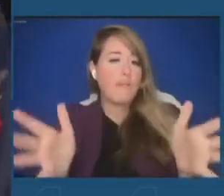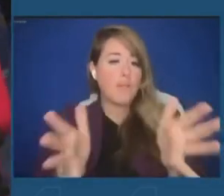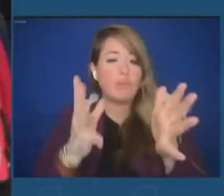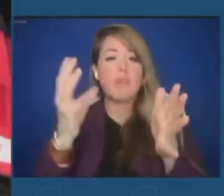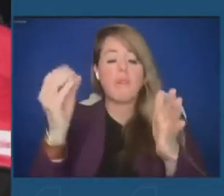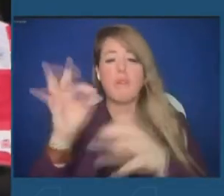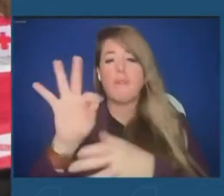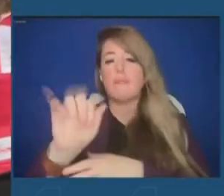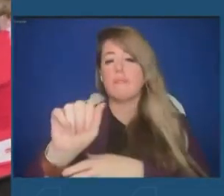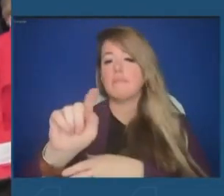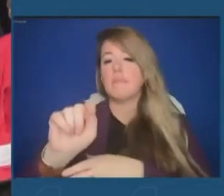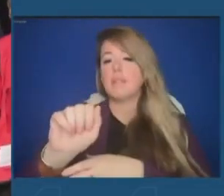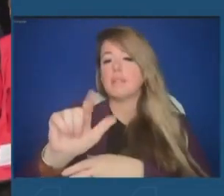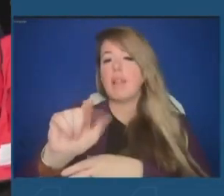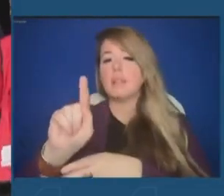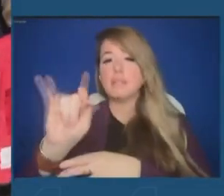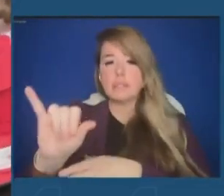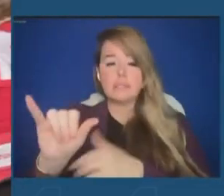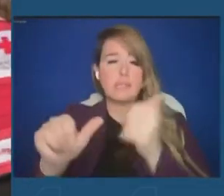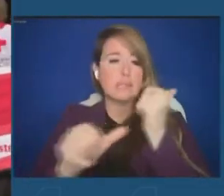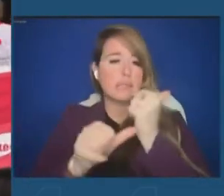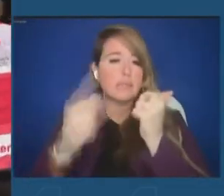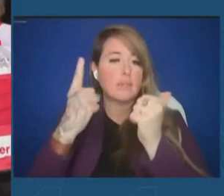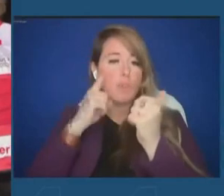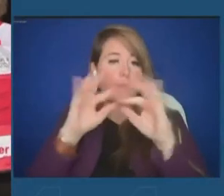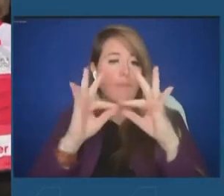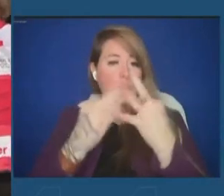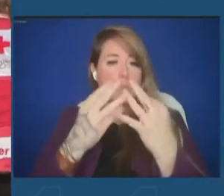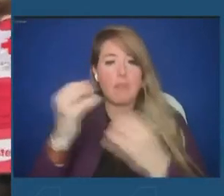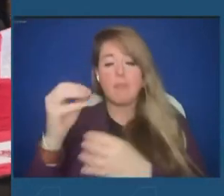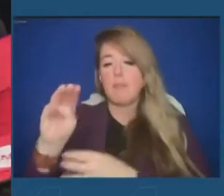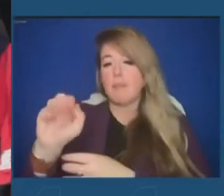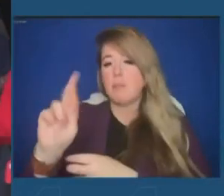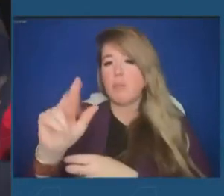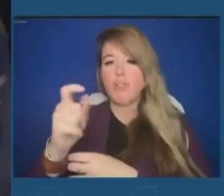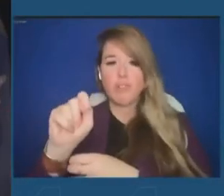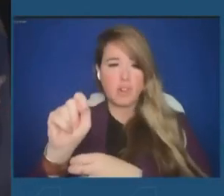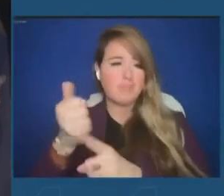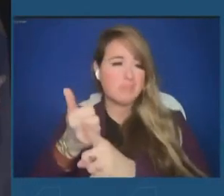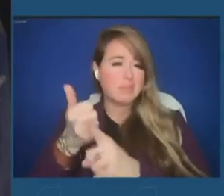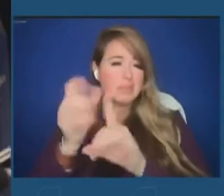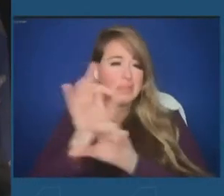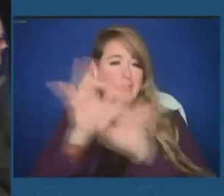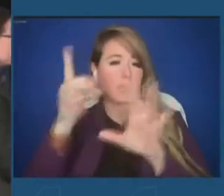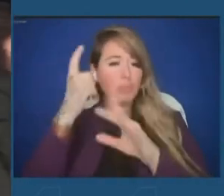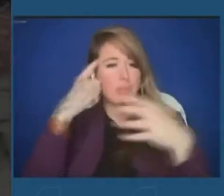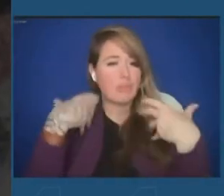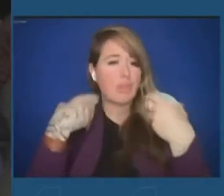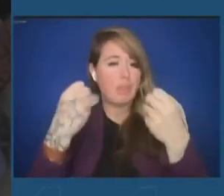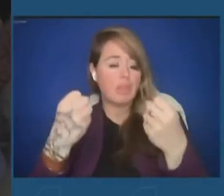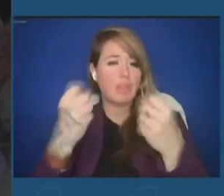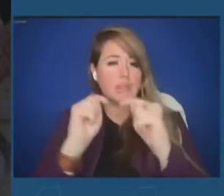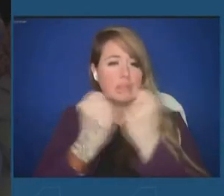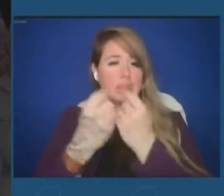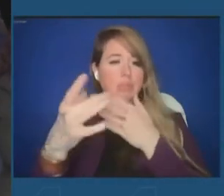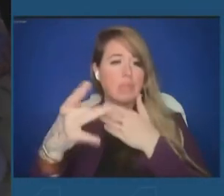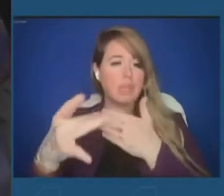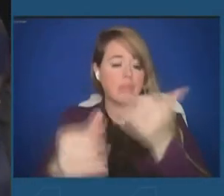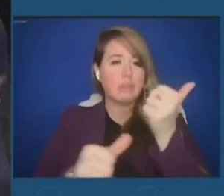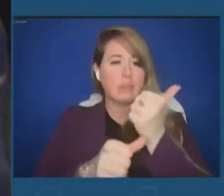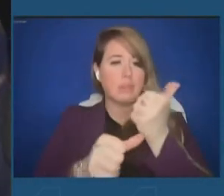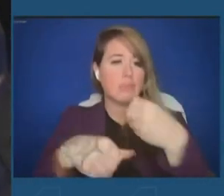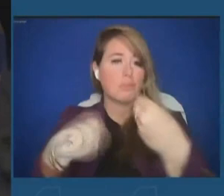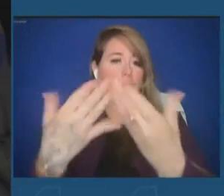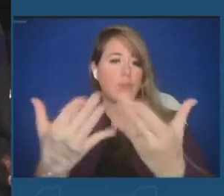fatality assistance for families. And Margaret was the disaster mental health team lead, assisting in providing mental health